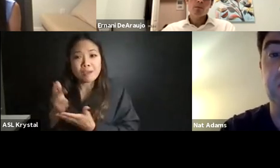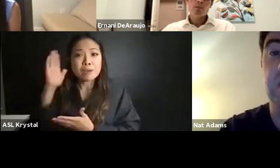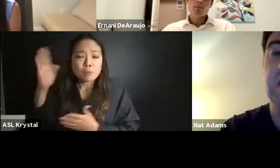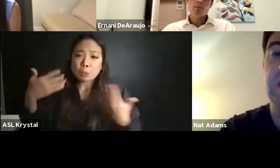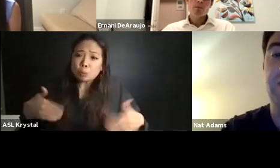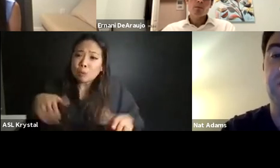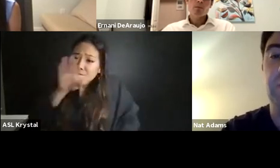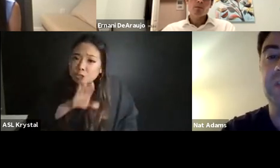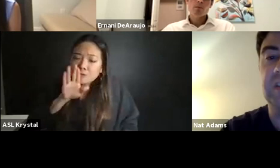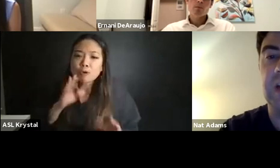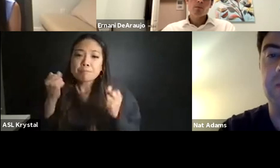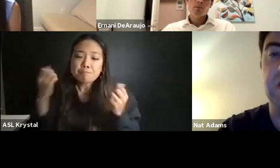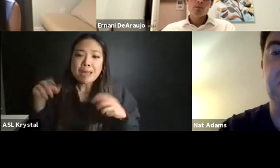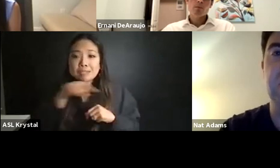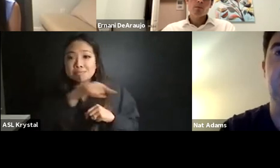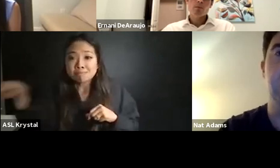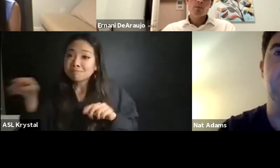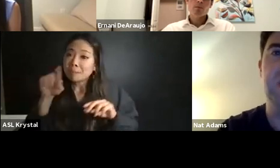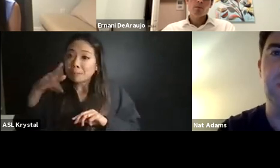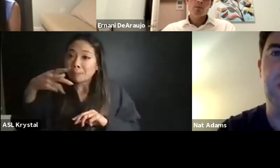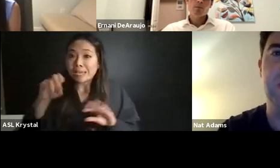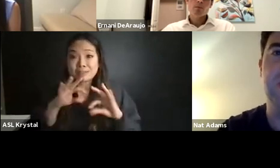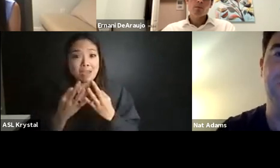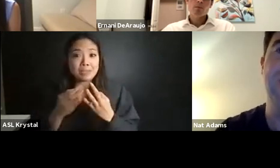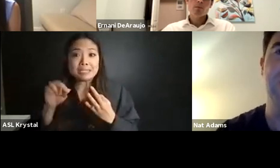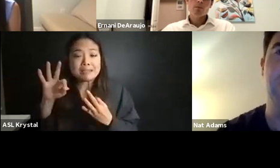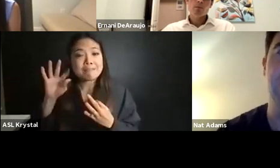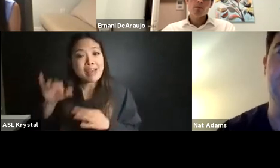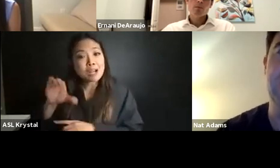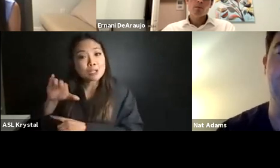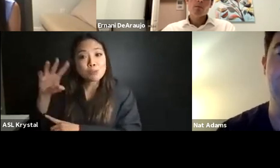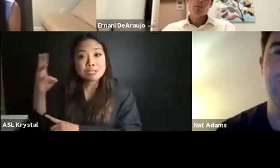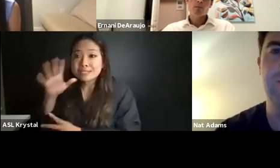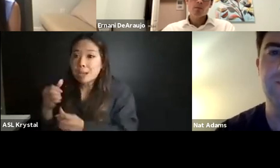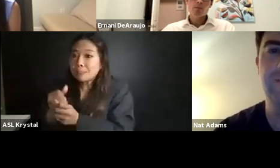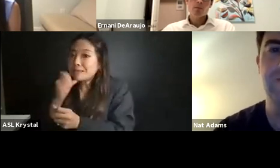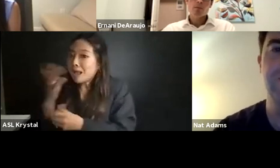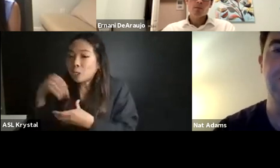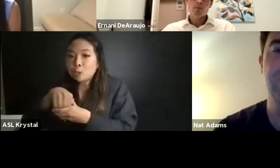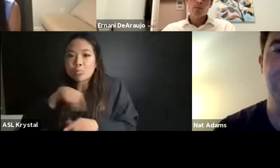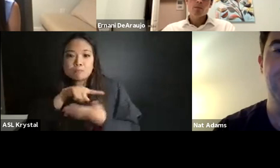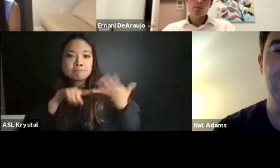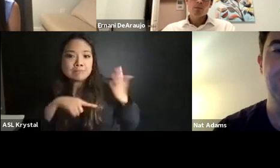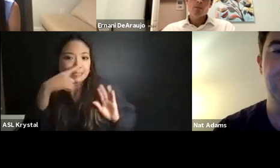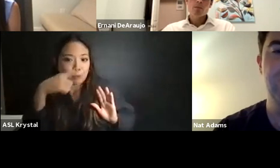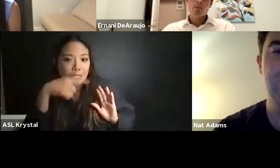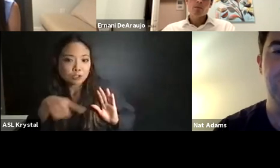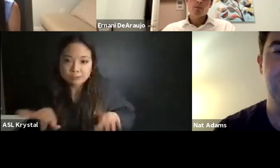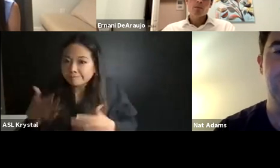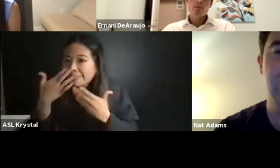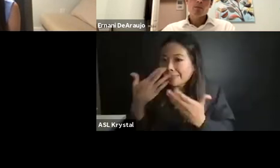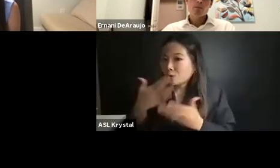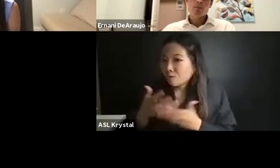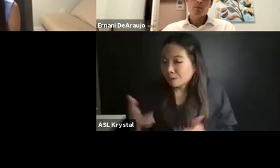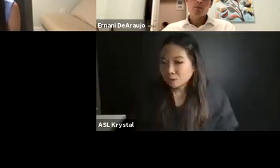families if the october 6th update doesn't include those simulations thanks very much for your time thank